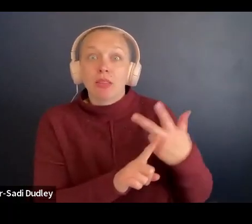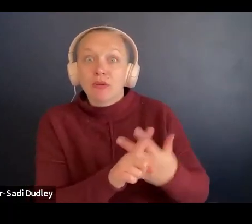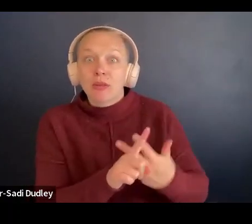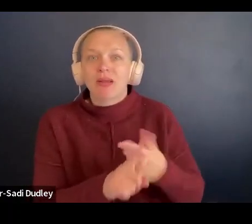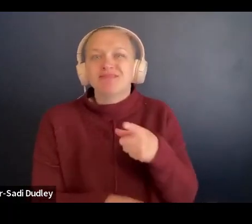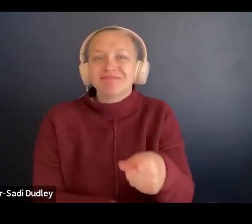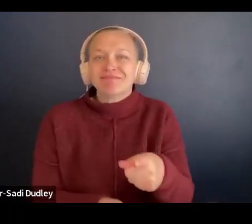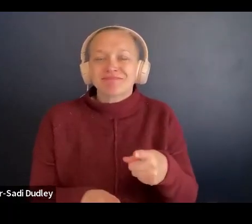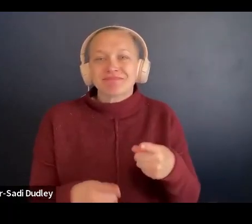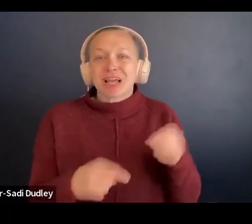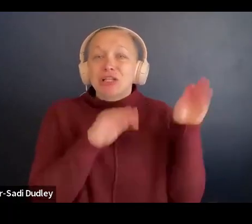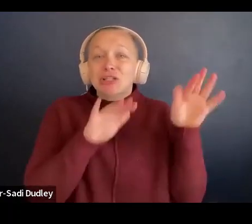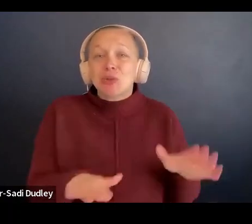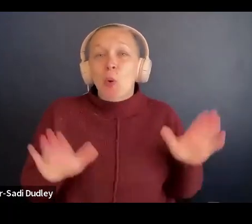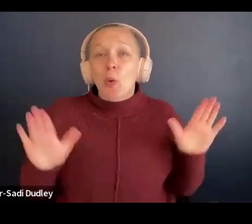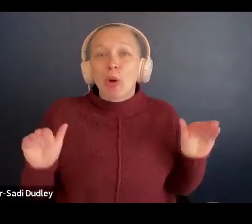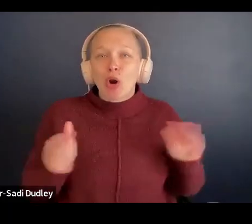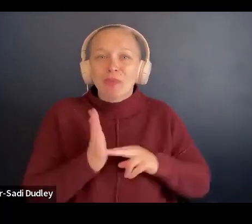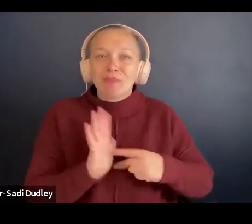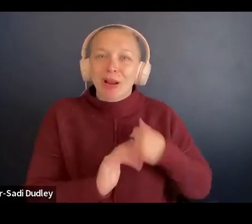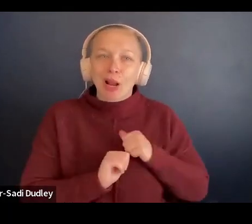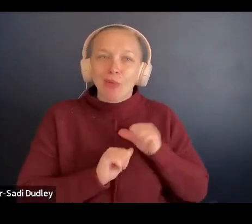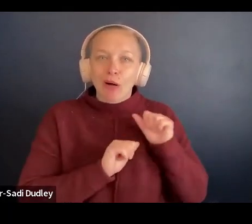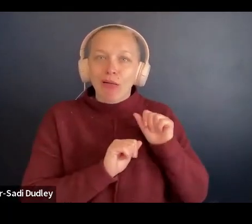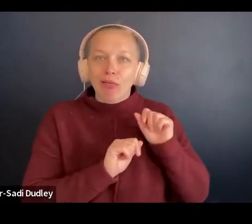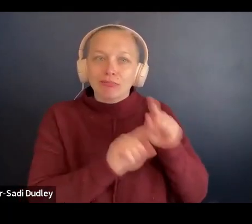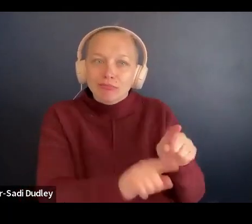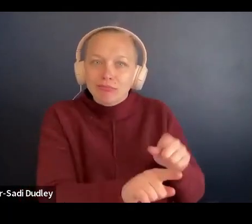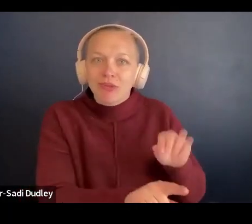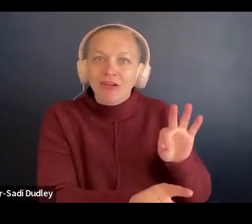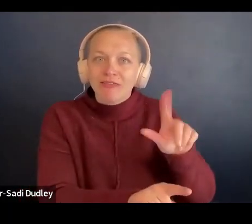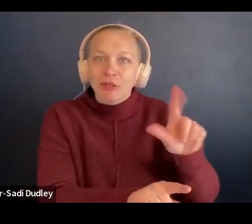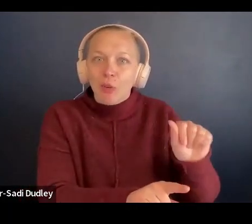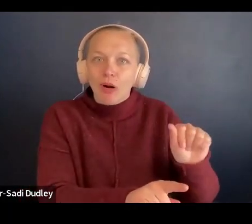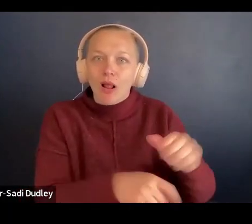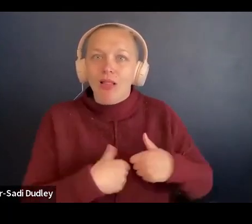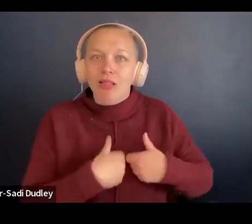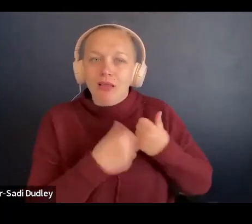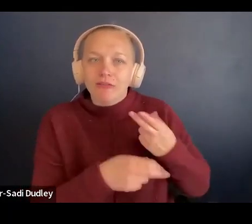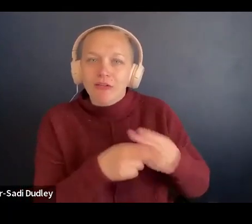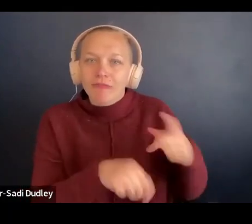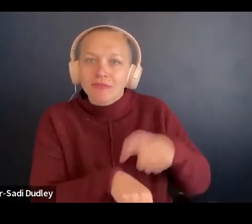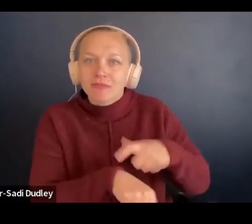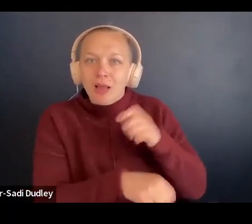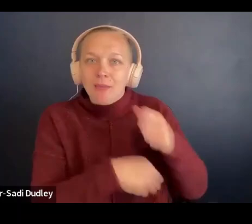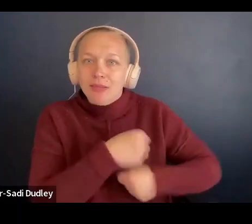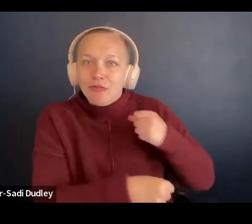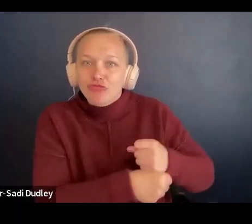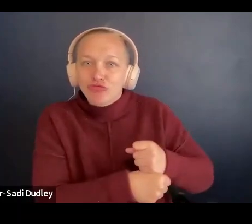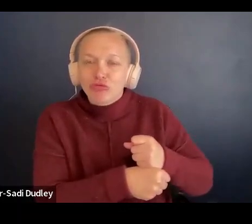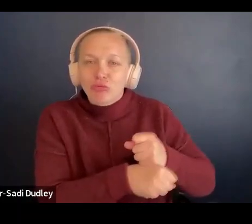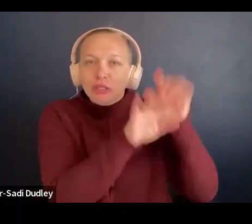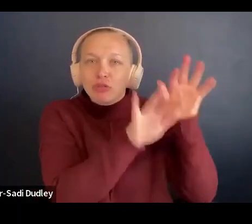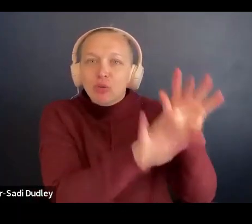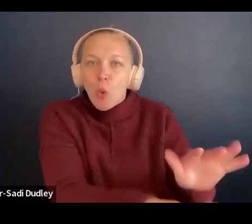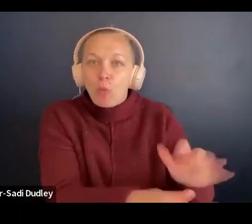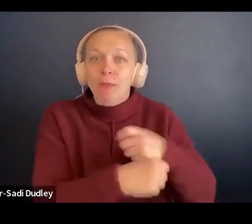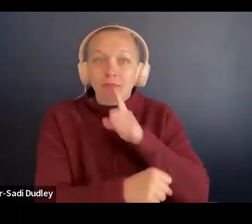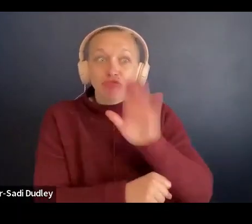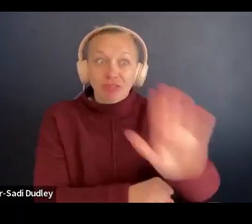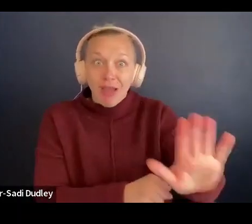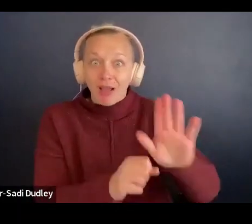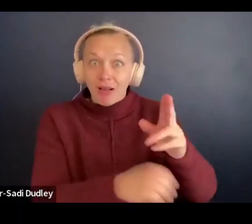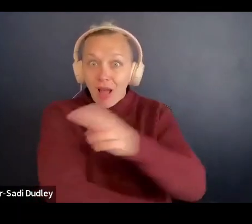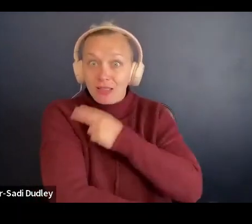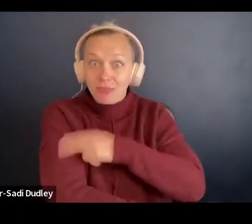go into the hospital and use their hospital system there, you would want for the hospital system in Florida to be able to access your